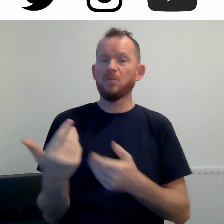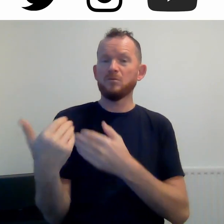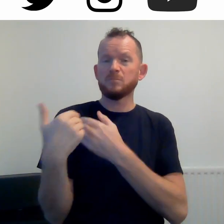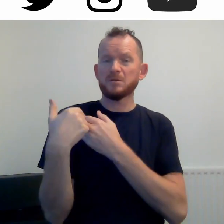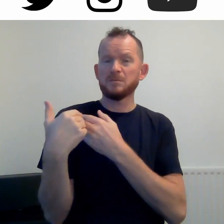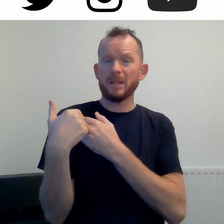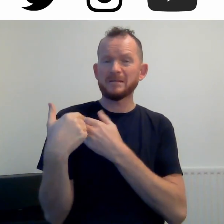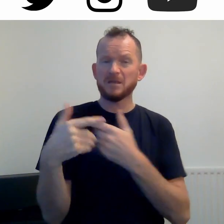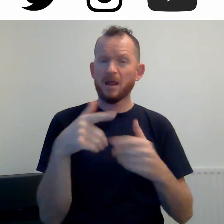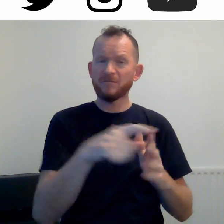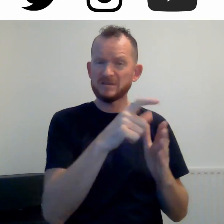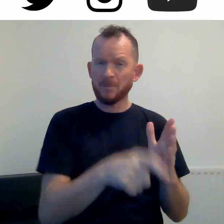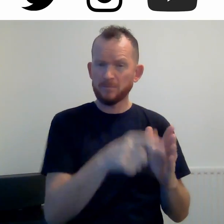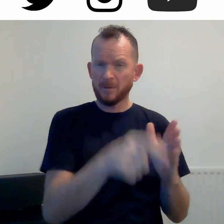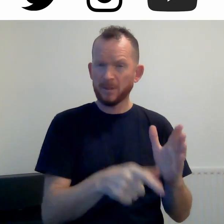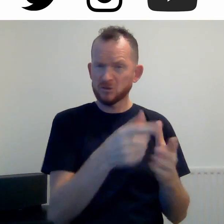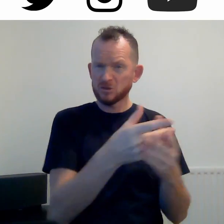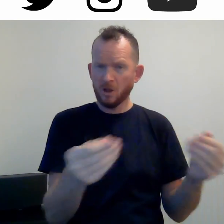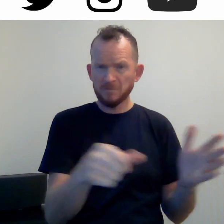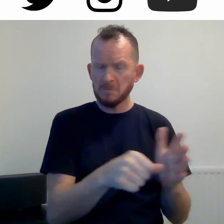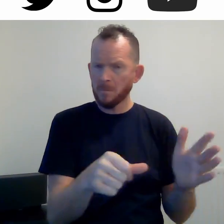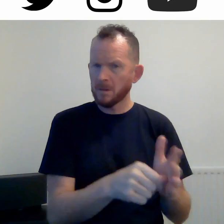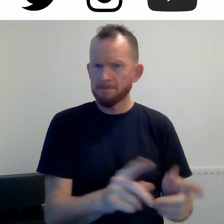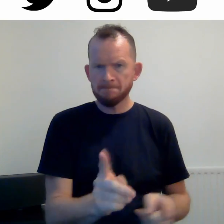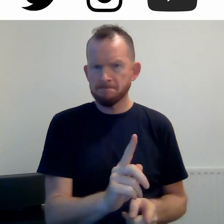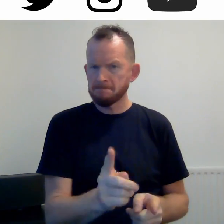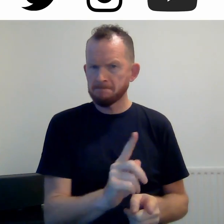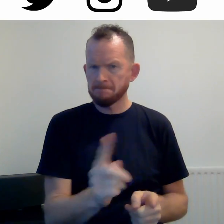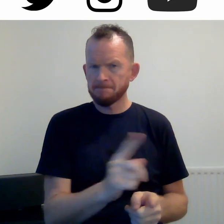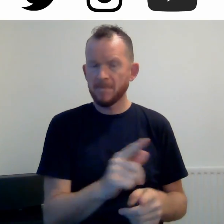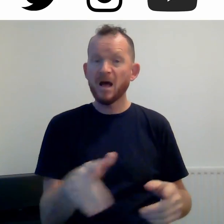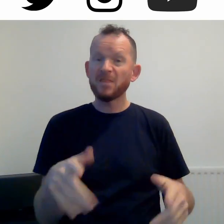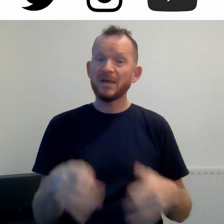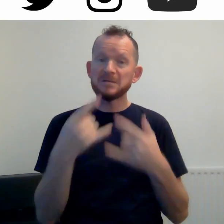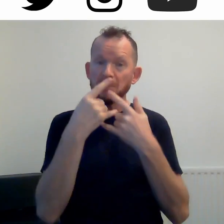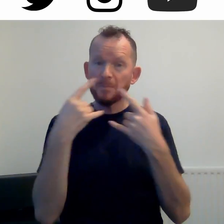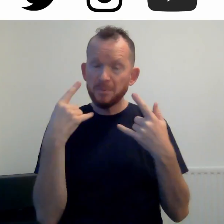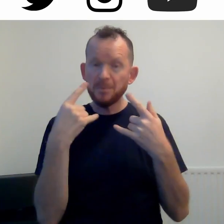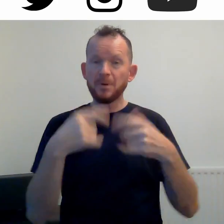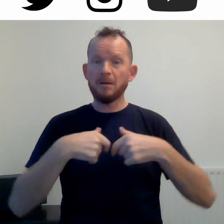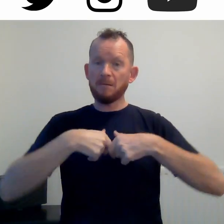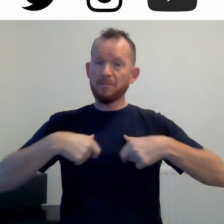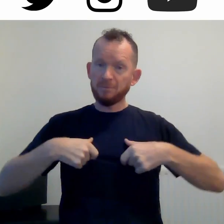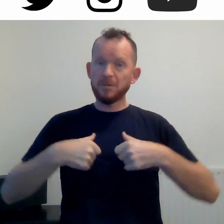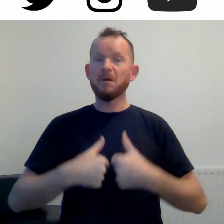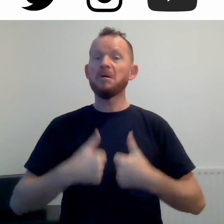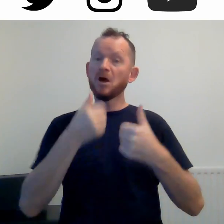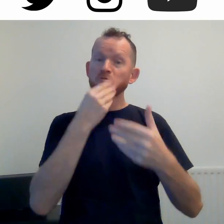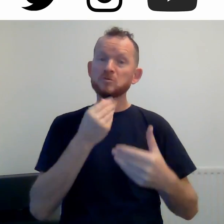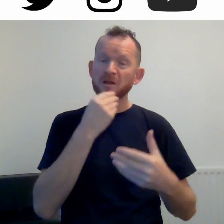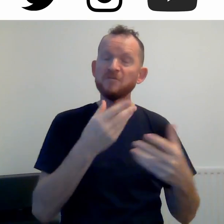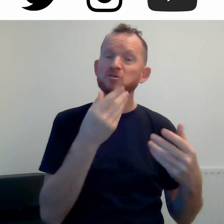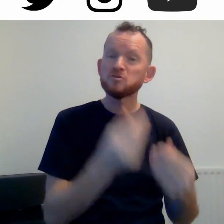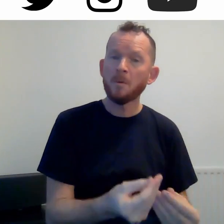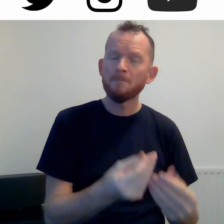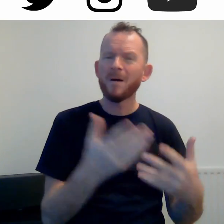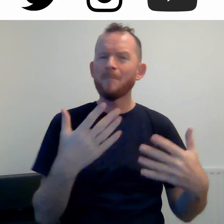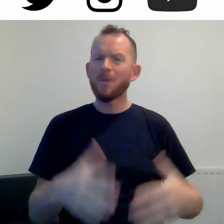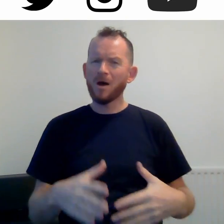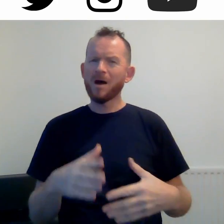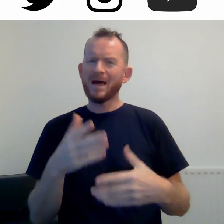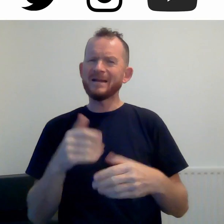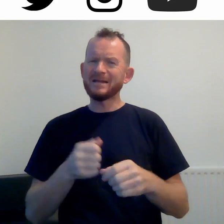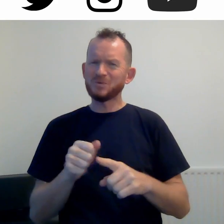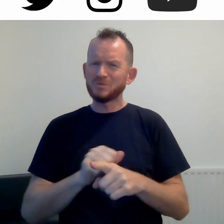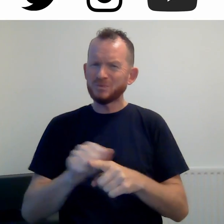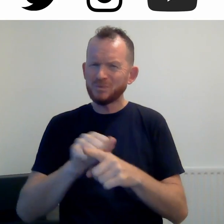sole responsibility really be on disabled people to solve this? Now, I'm not saying that these objects and items aren't useful for some, but alongside this,